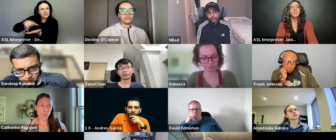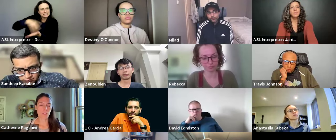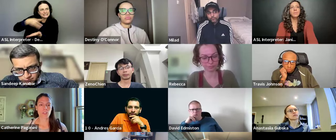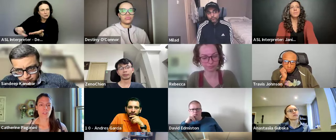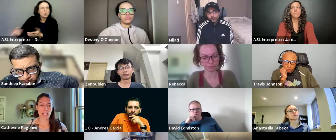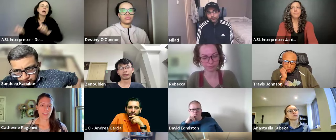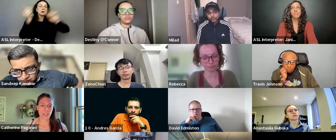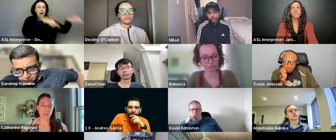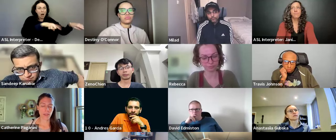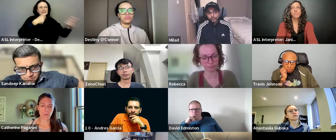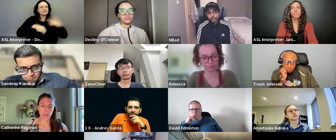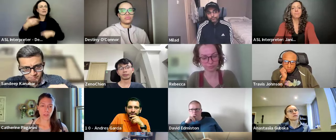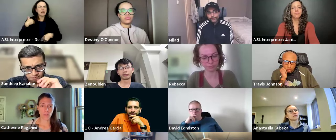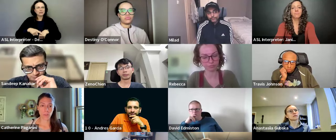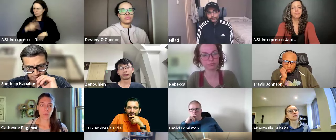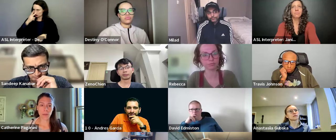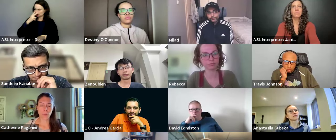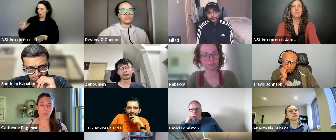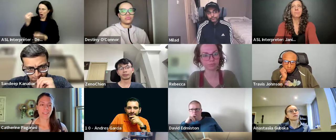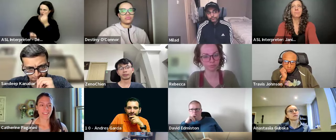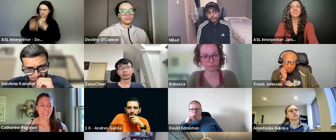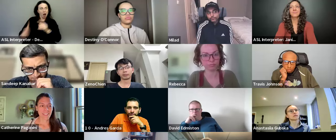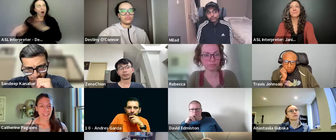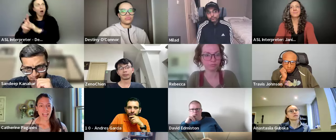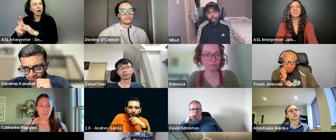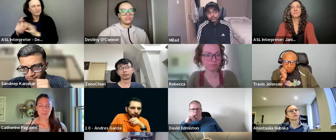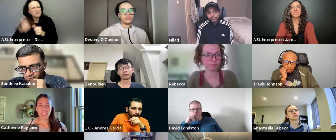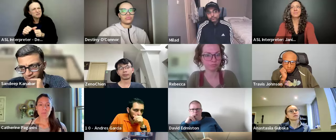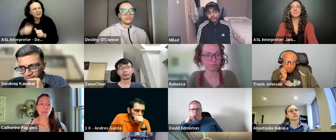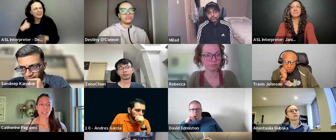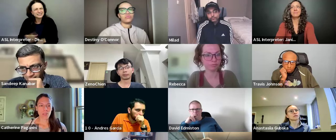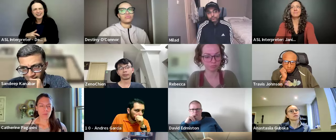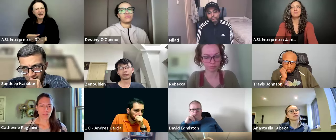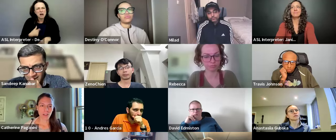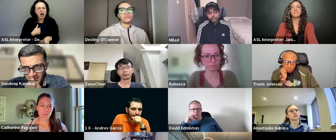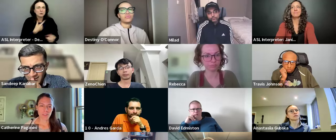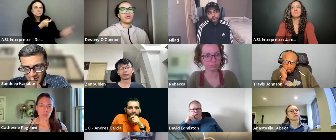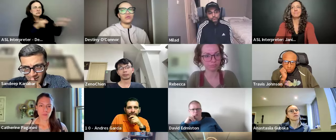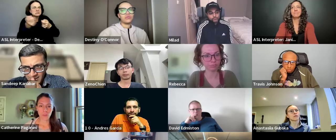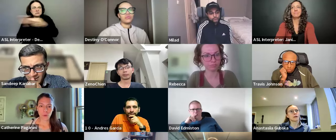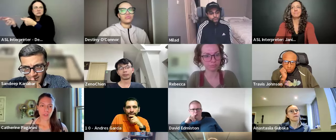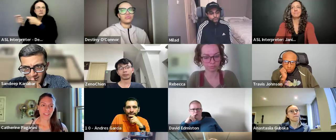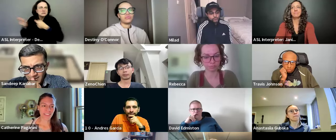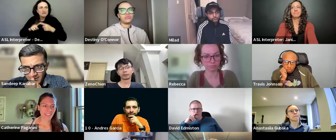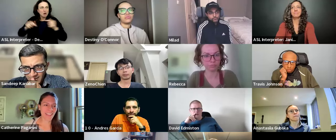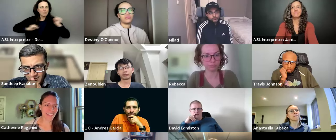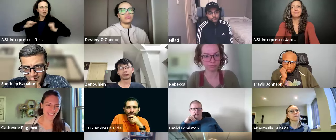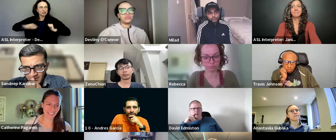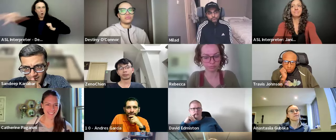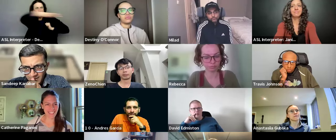and come versus last time. I don't know if you remember, but I was really pulling people from the show